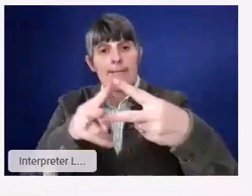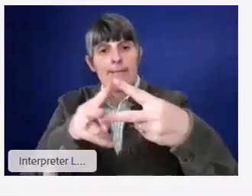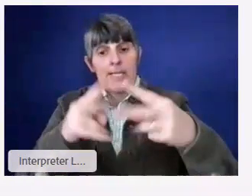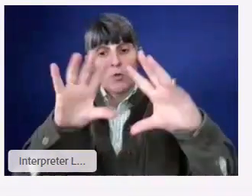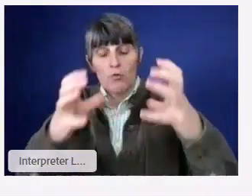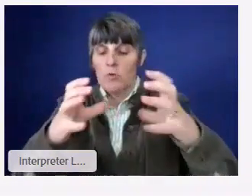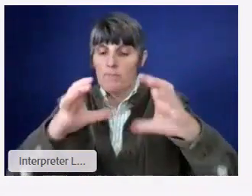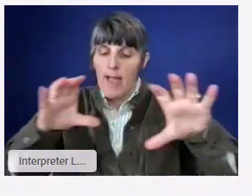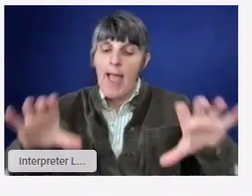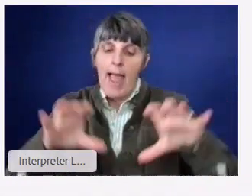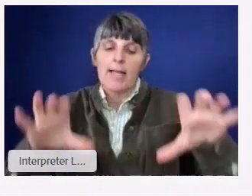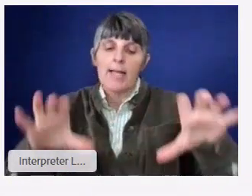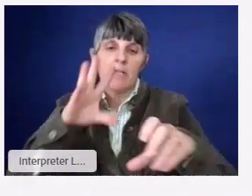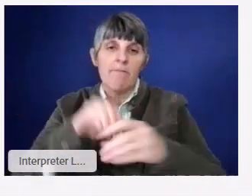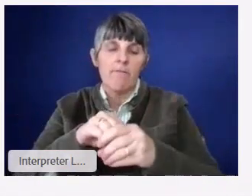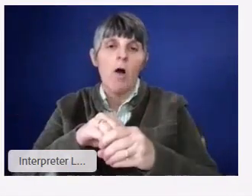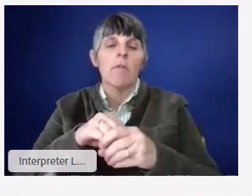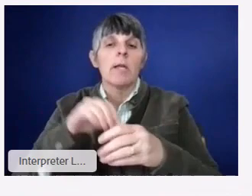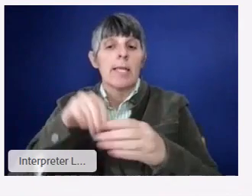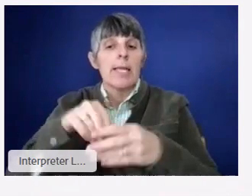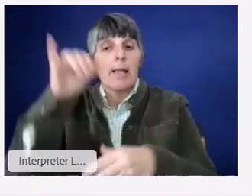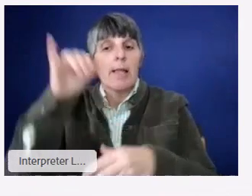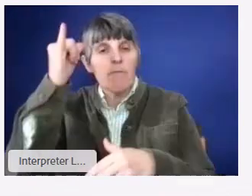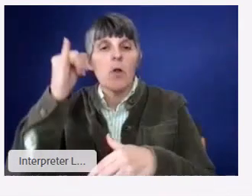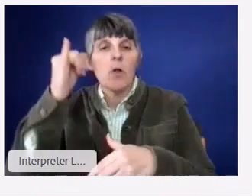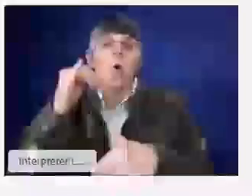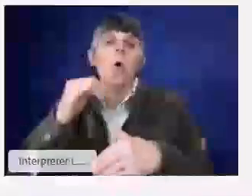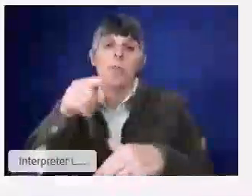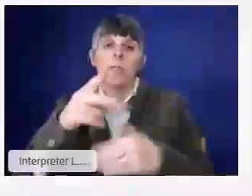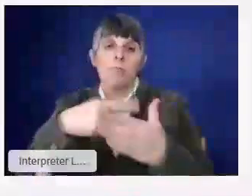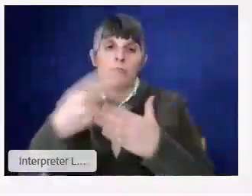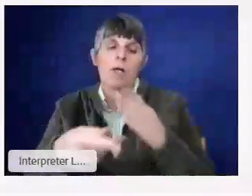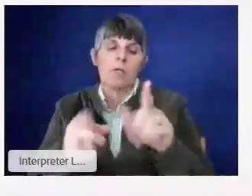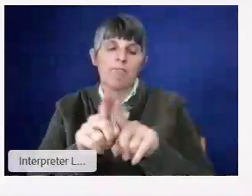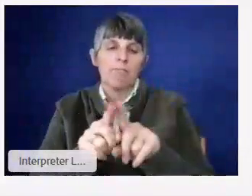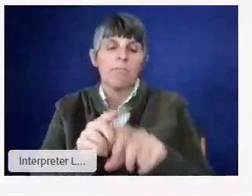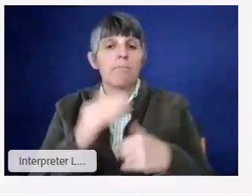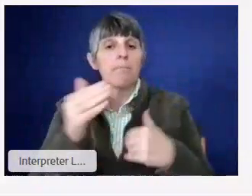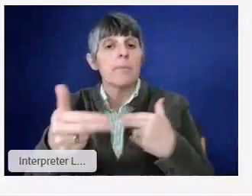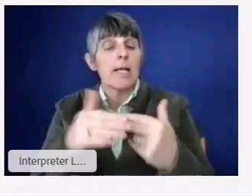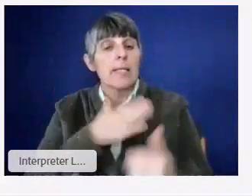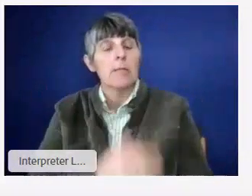actively involved in the Buffalo All Access Project as well. Next slide, please.